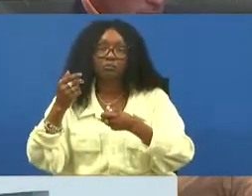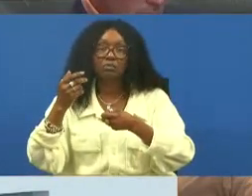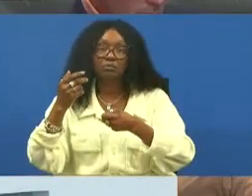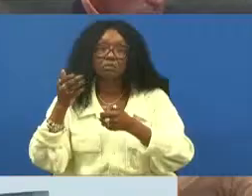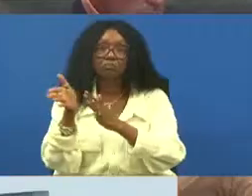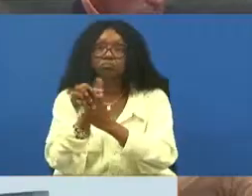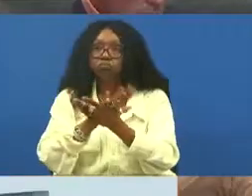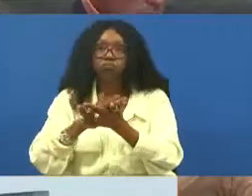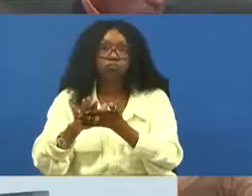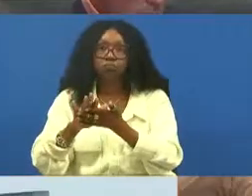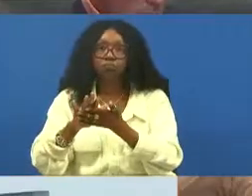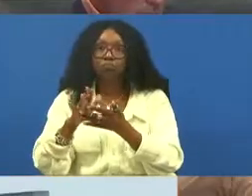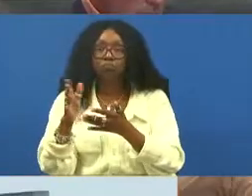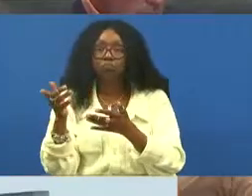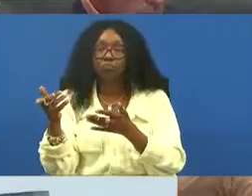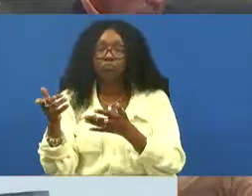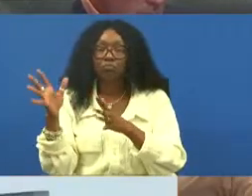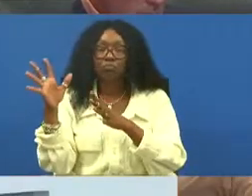community.